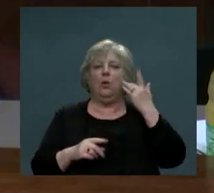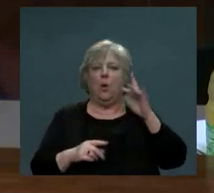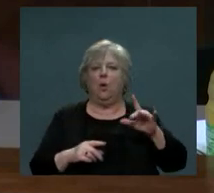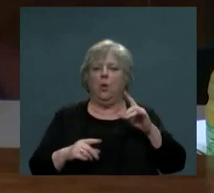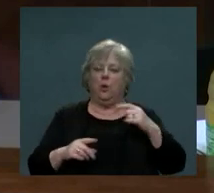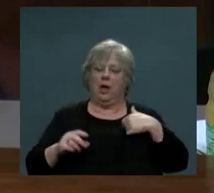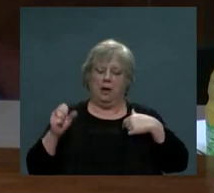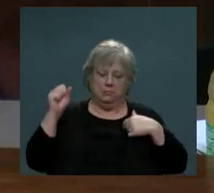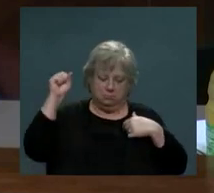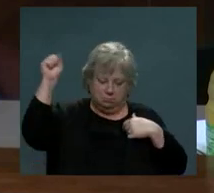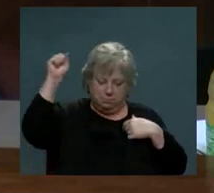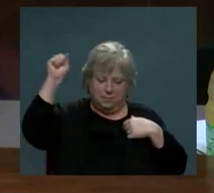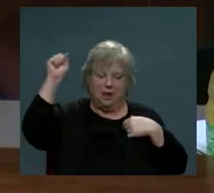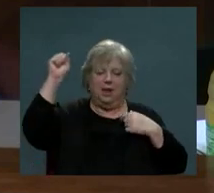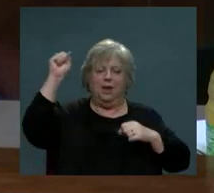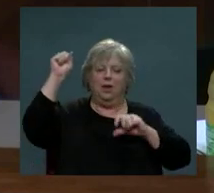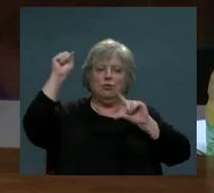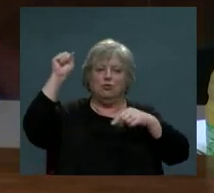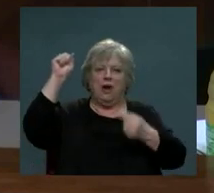High School.